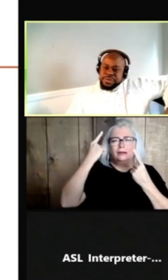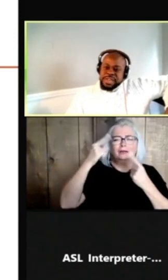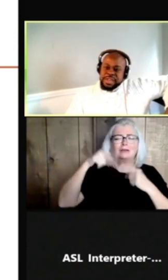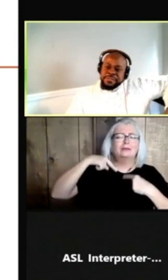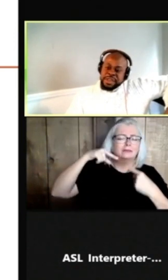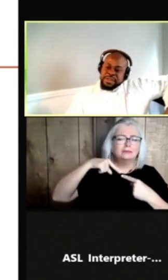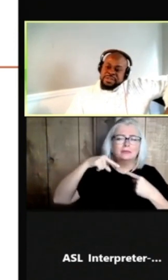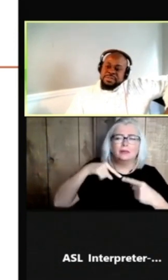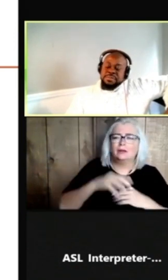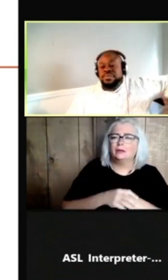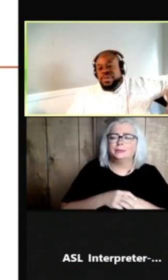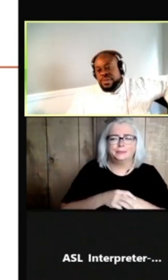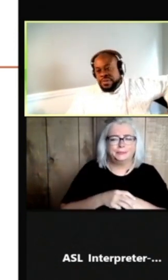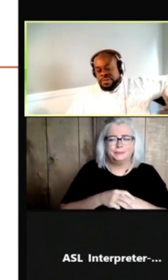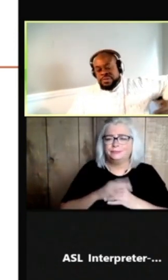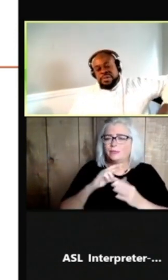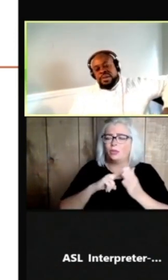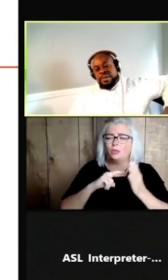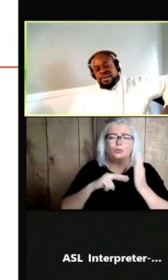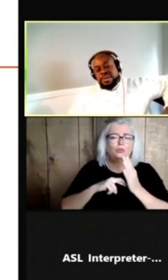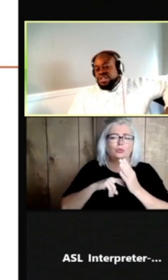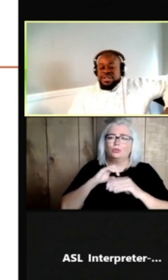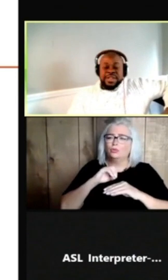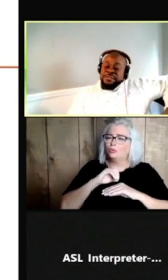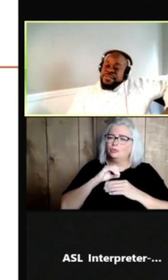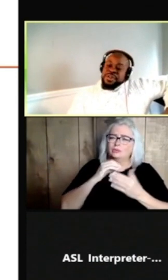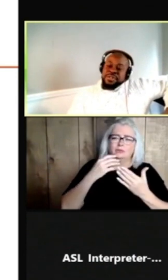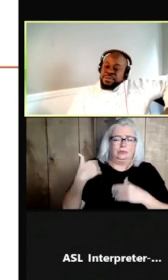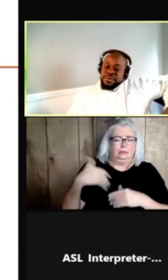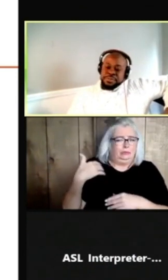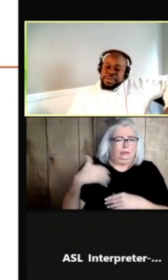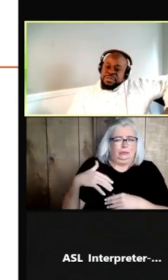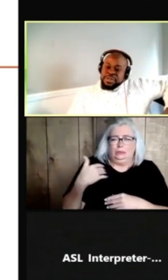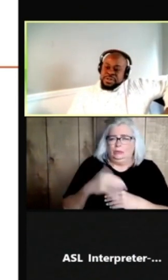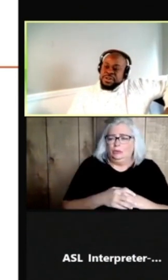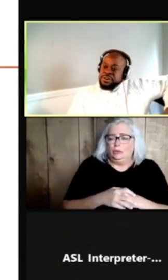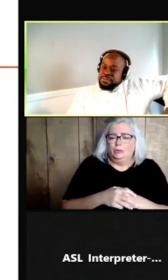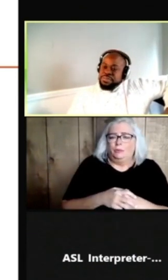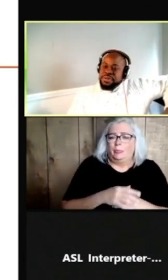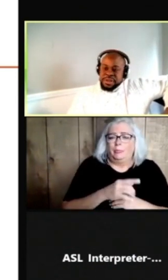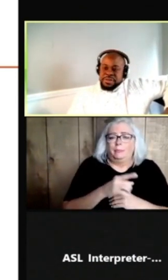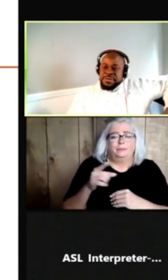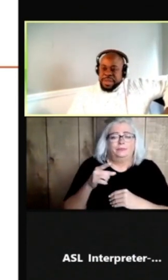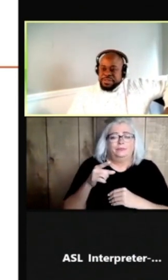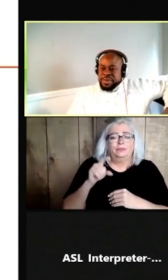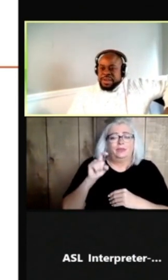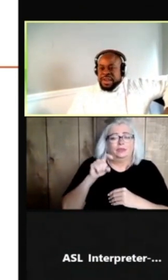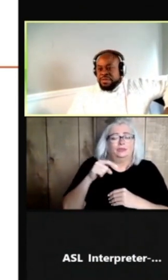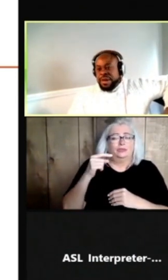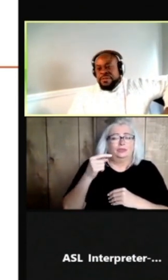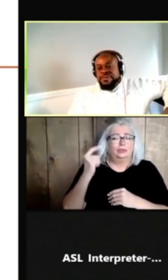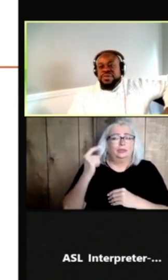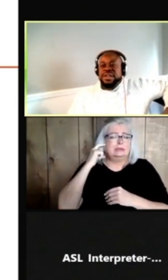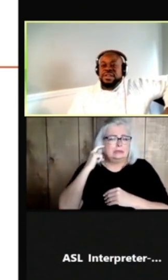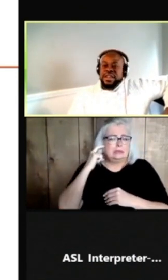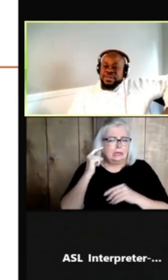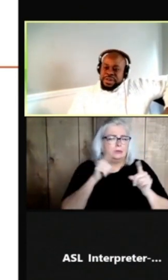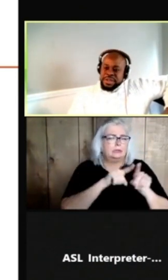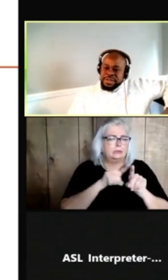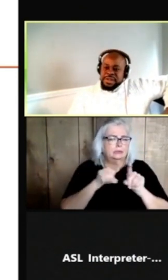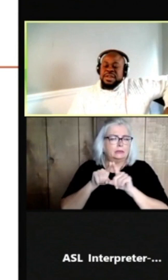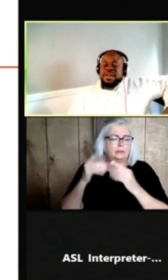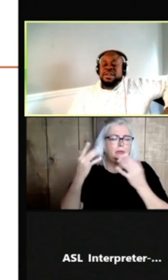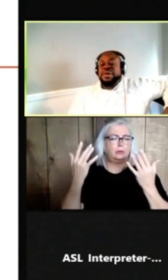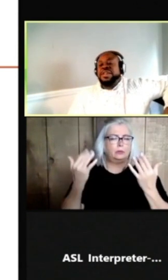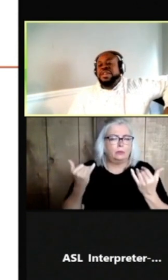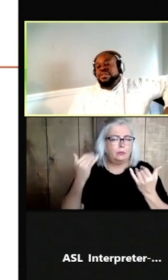of rules are taking effect more difficult. This should sound very similar because there are current political debates right now about voting